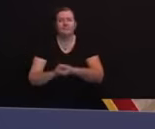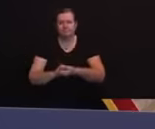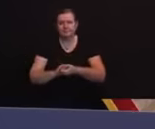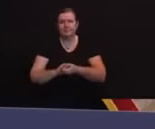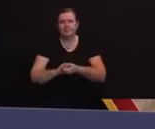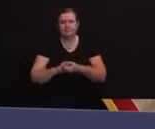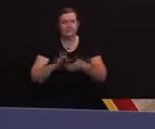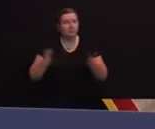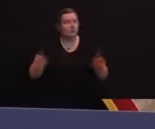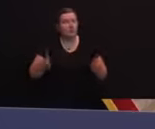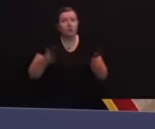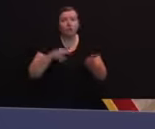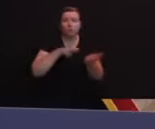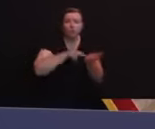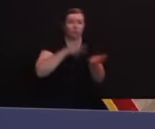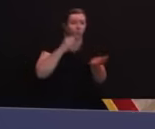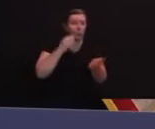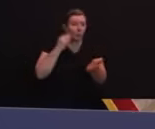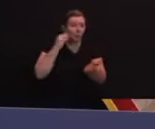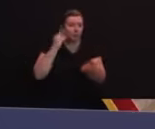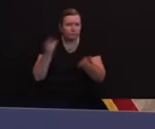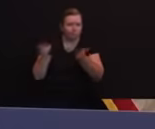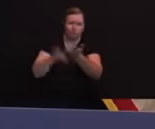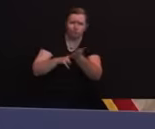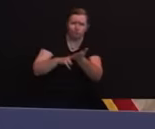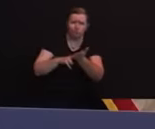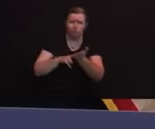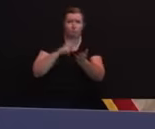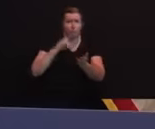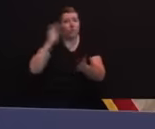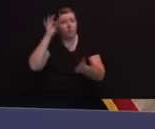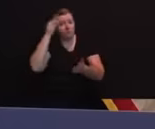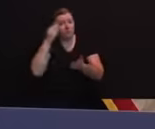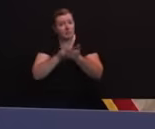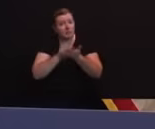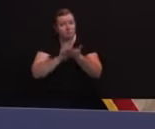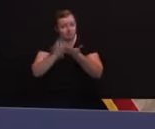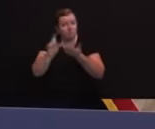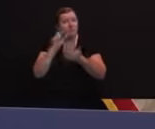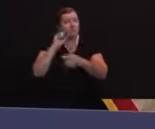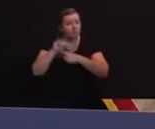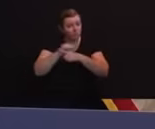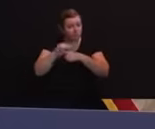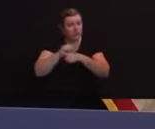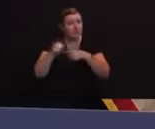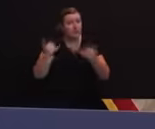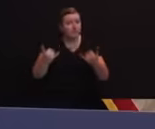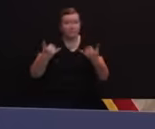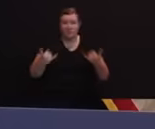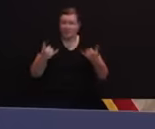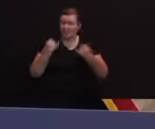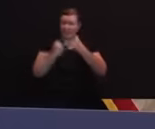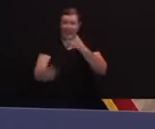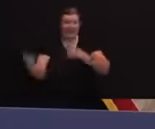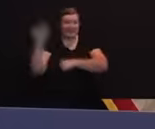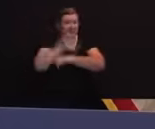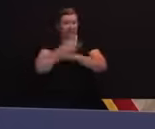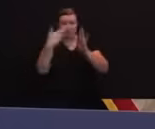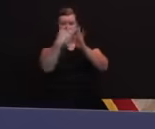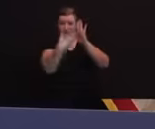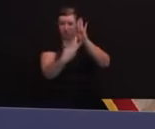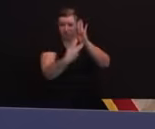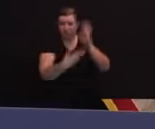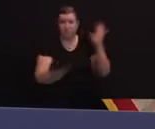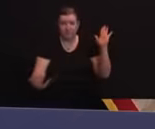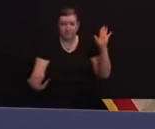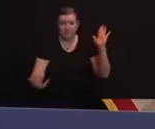funded training. Today is the last day facilities can register for these important courses. And the department is